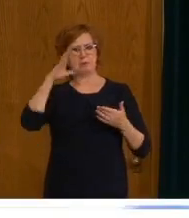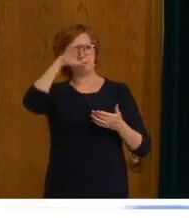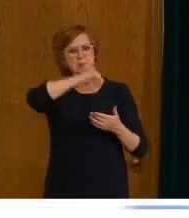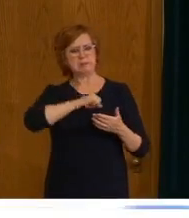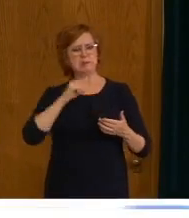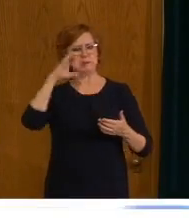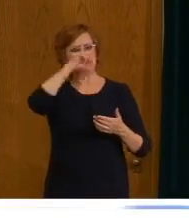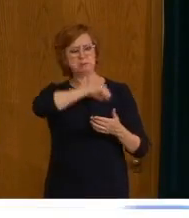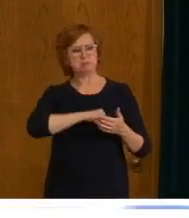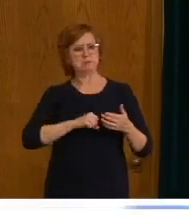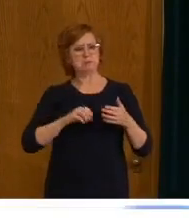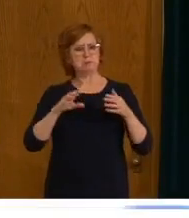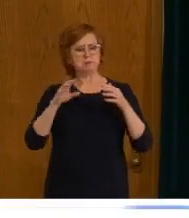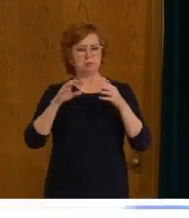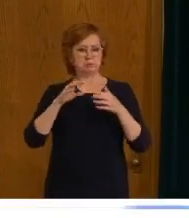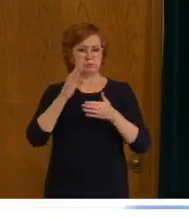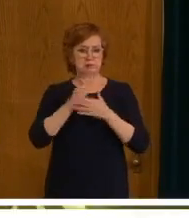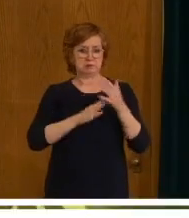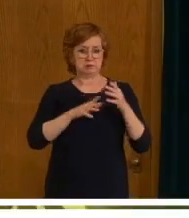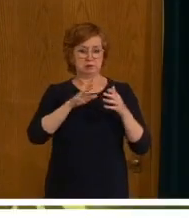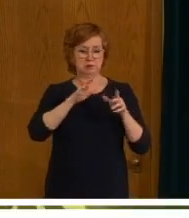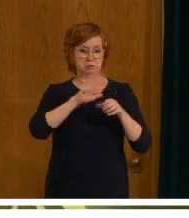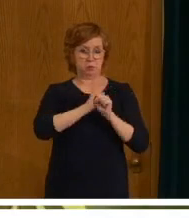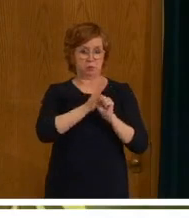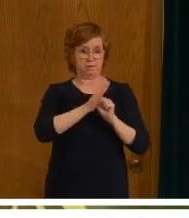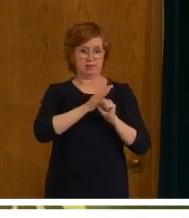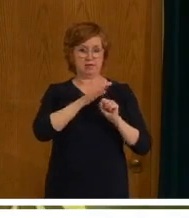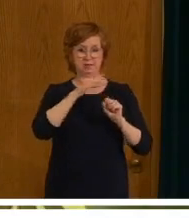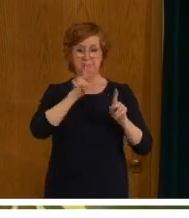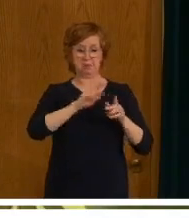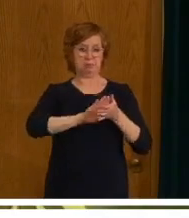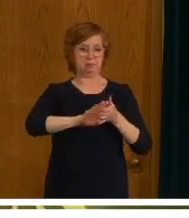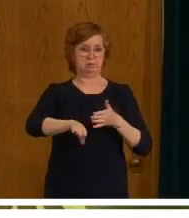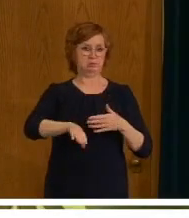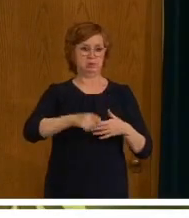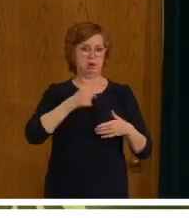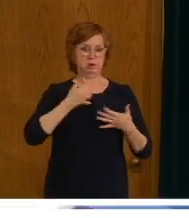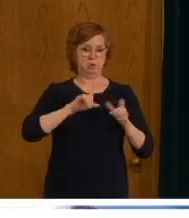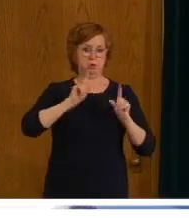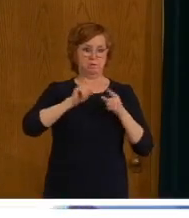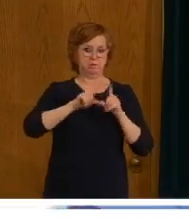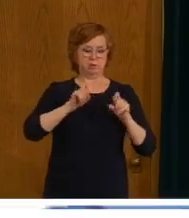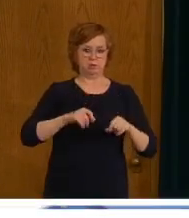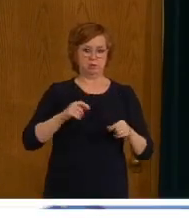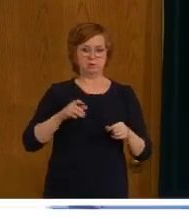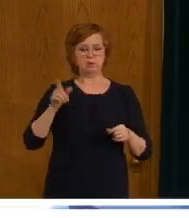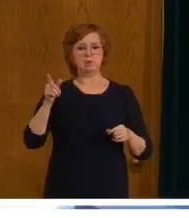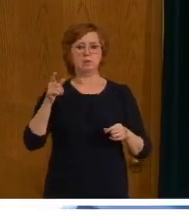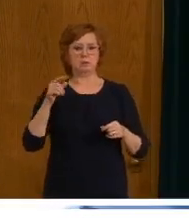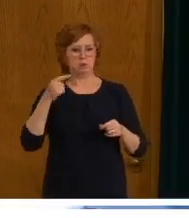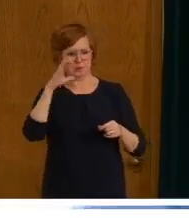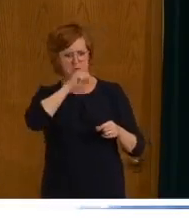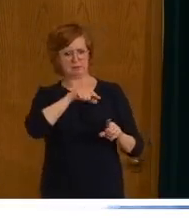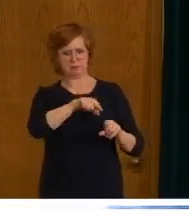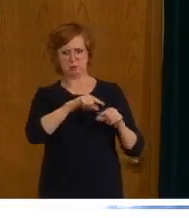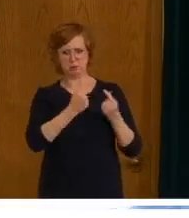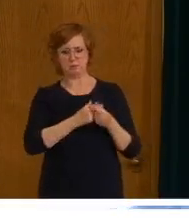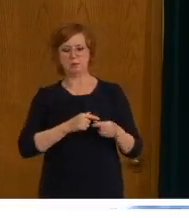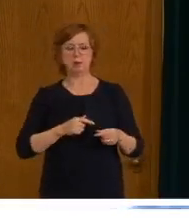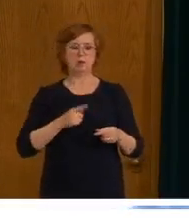Scott, do you want to comment on that, or Dr. Shahab? Yeah, that is also a really critical thing we will have to monitor. So on a positive